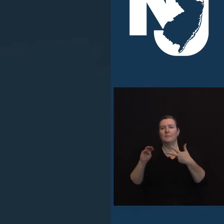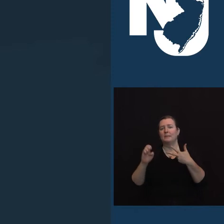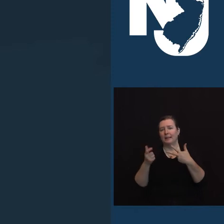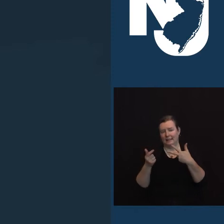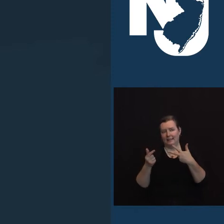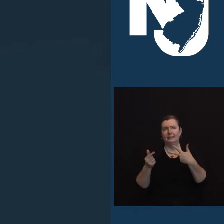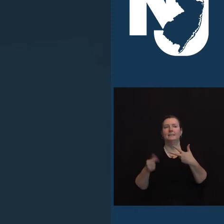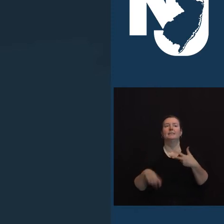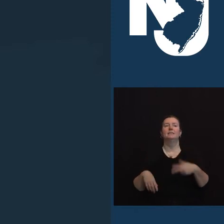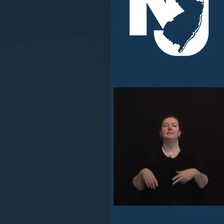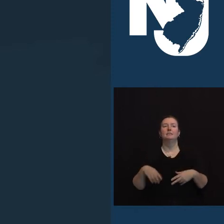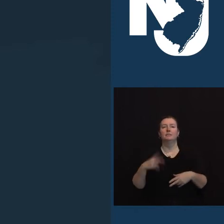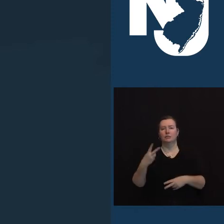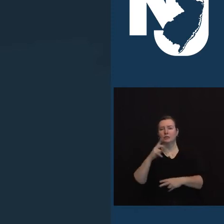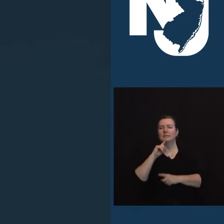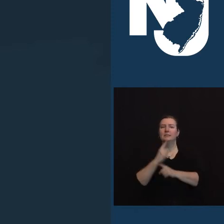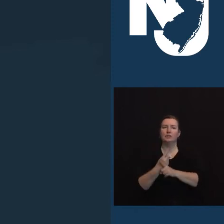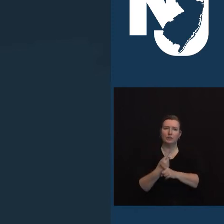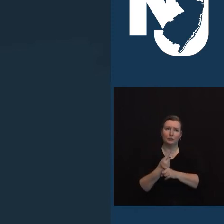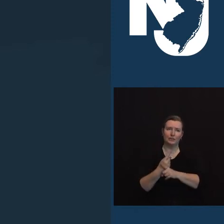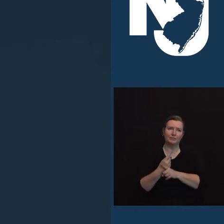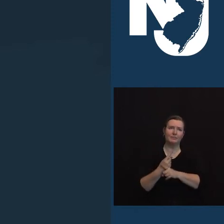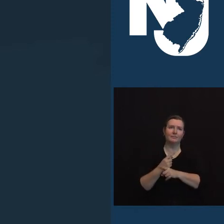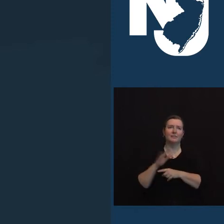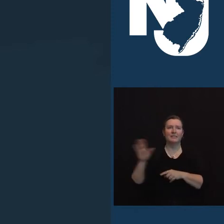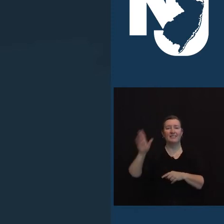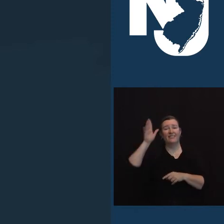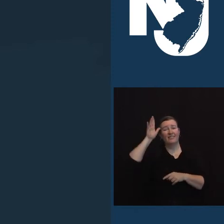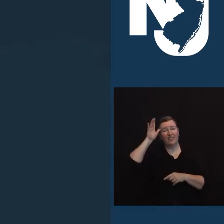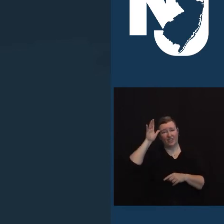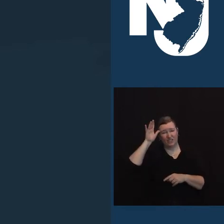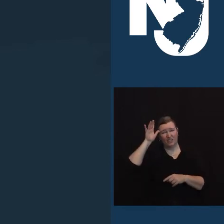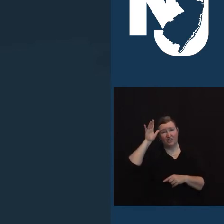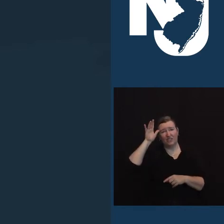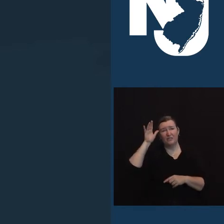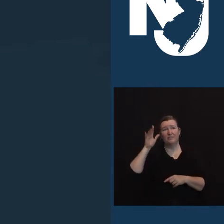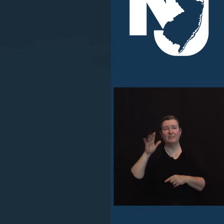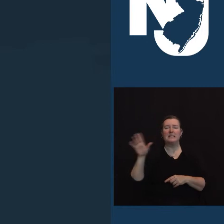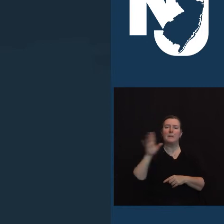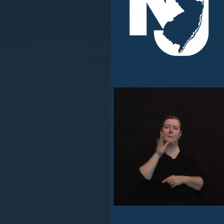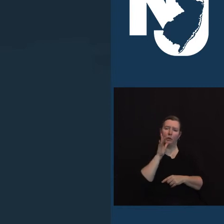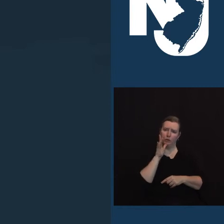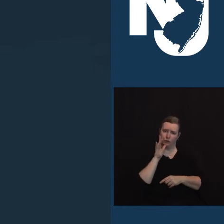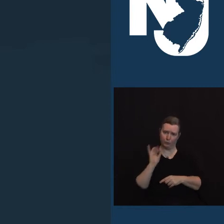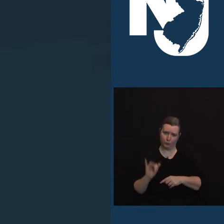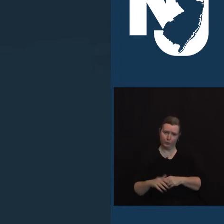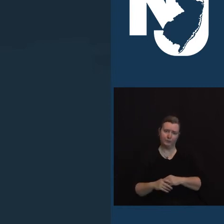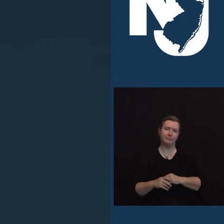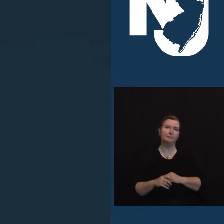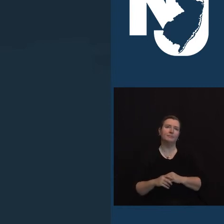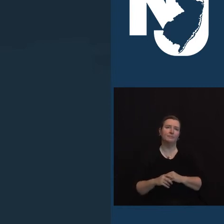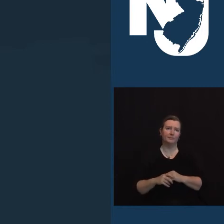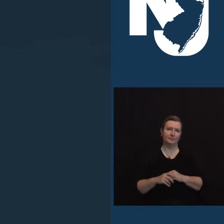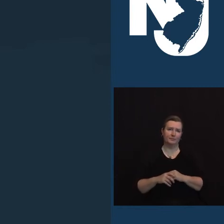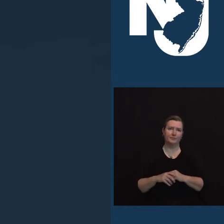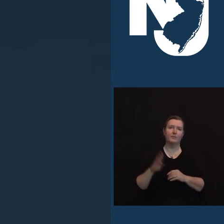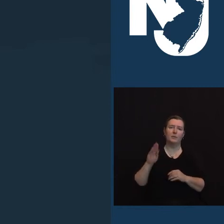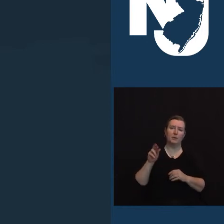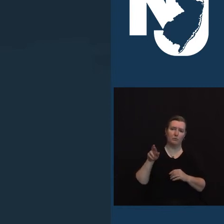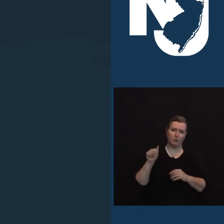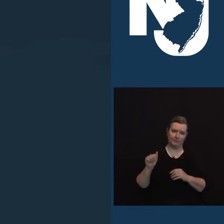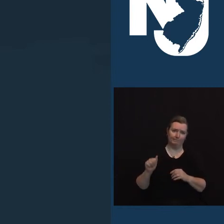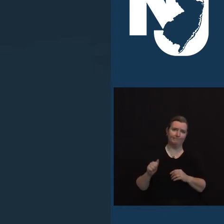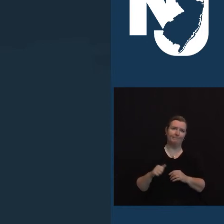by his mom, Barbara, with whom I had as well the honor of speaking yesterday. And of course, he leaves many former colleagues and